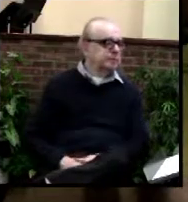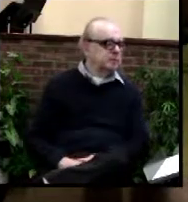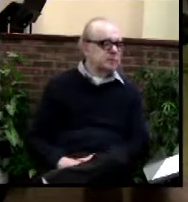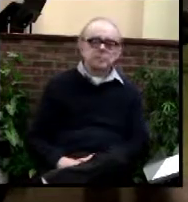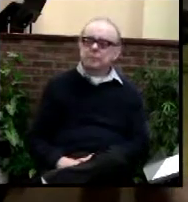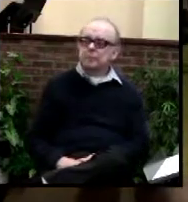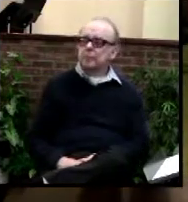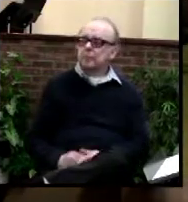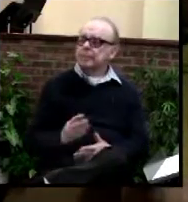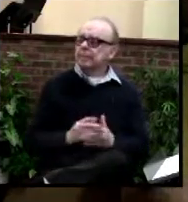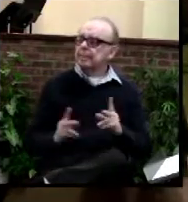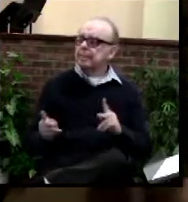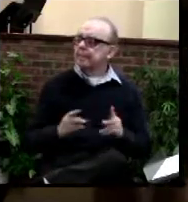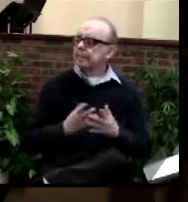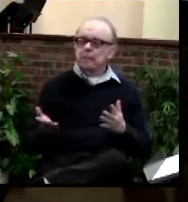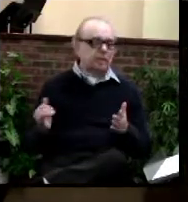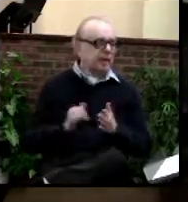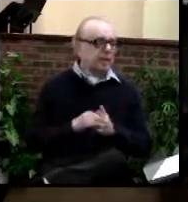Some of the things that they think are funny,